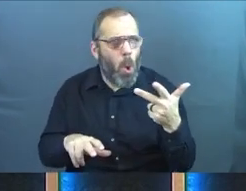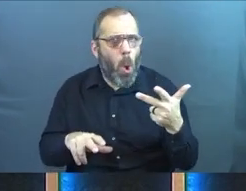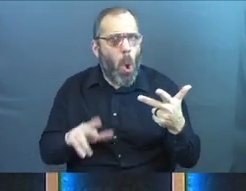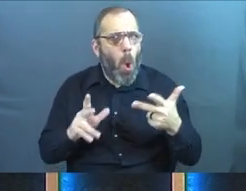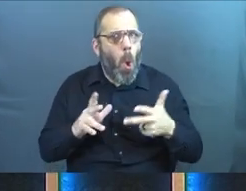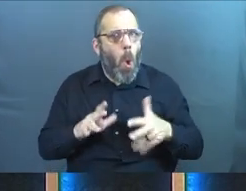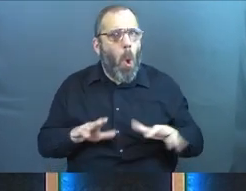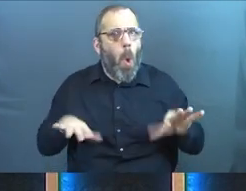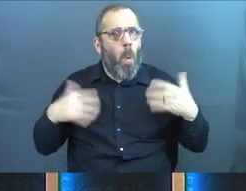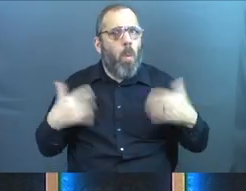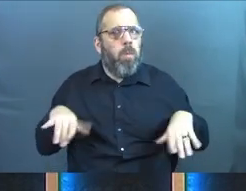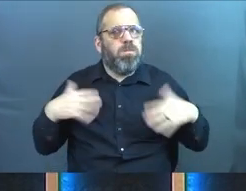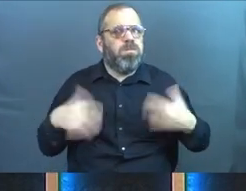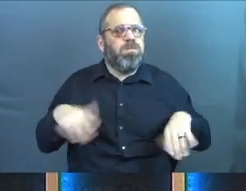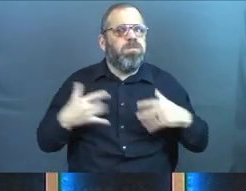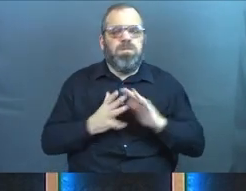one.